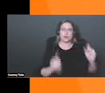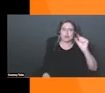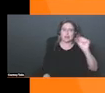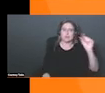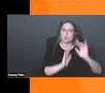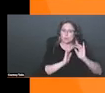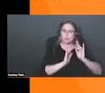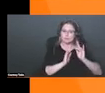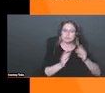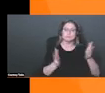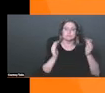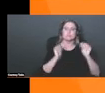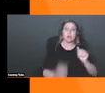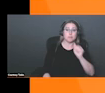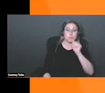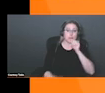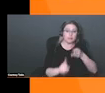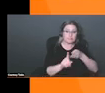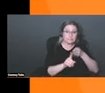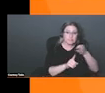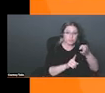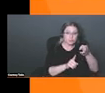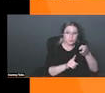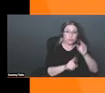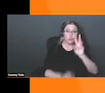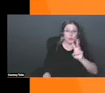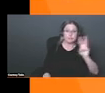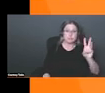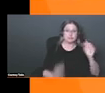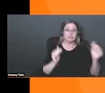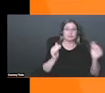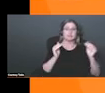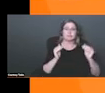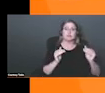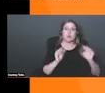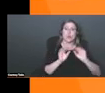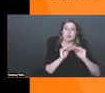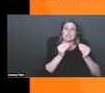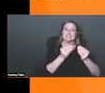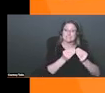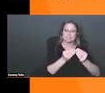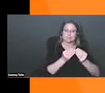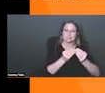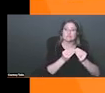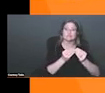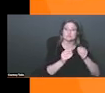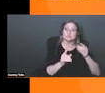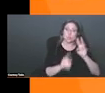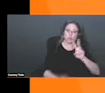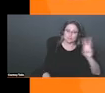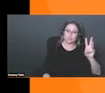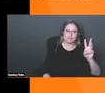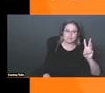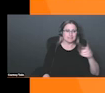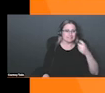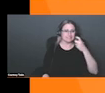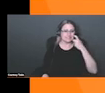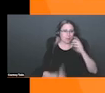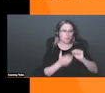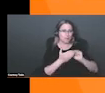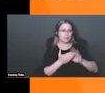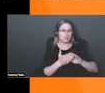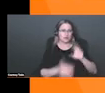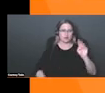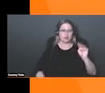private sector websites, organizational websites. I've listed Mercs.com here. Mercs,